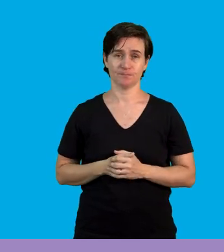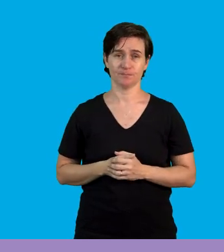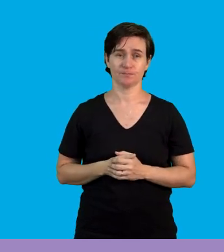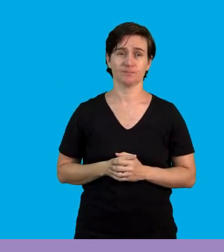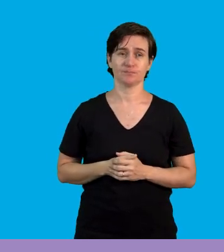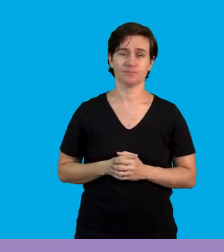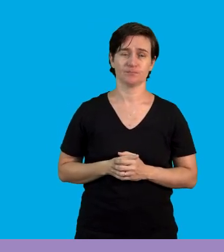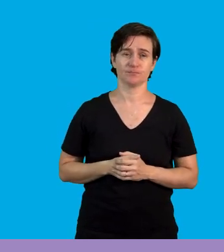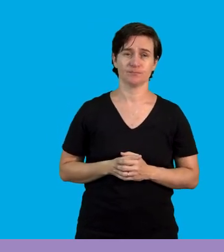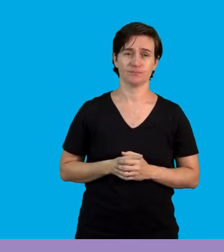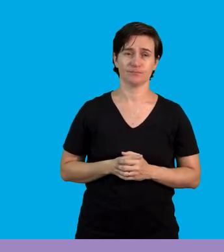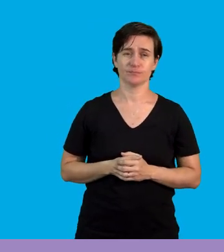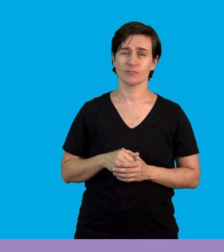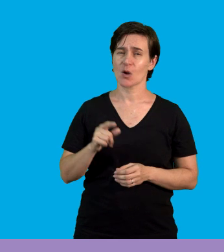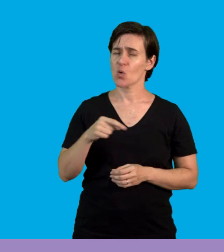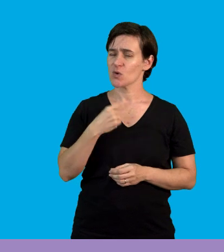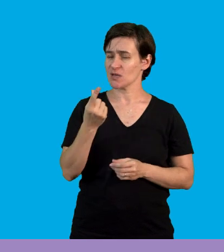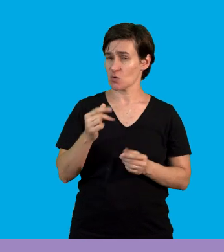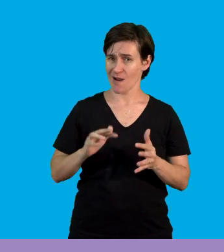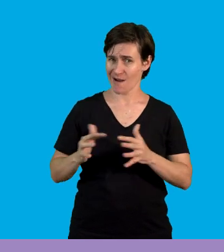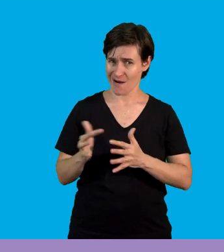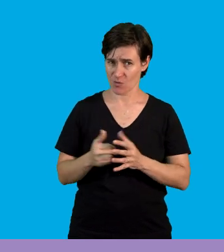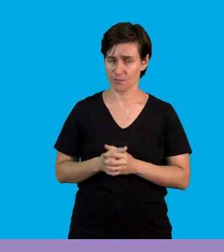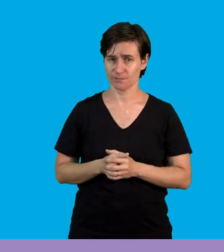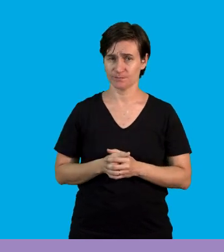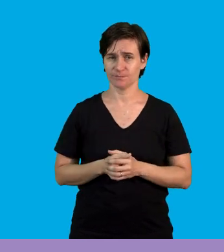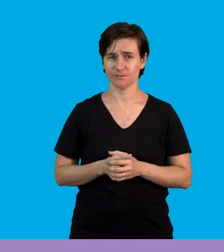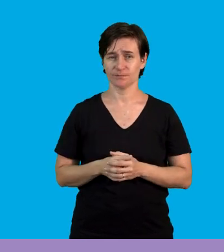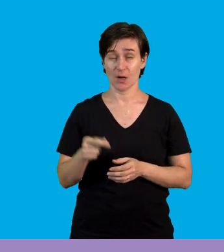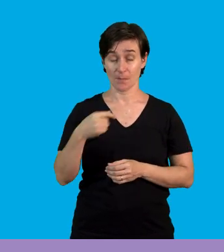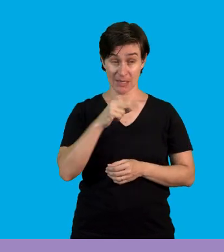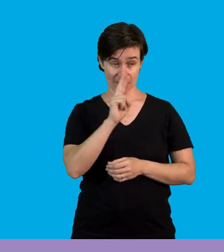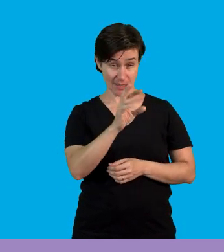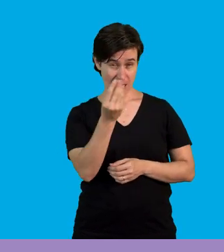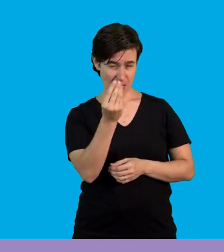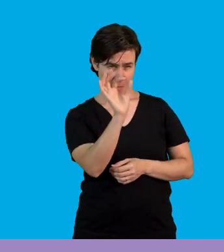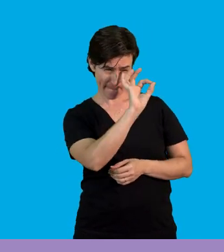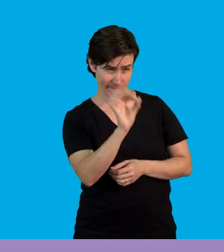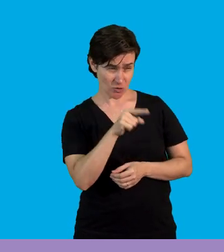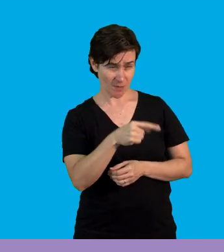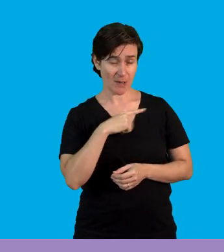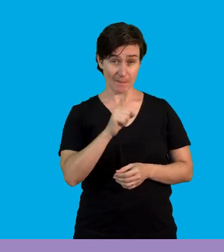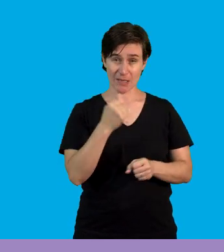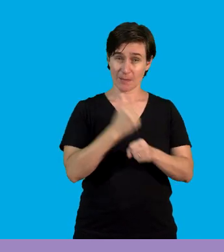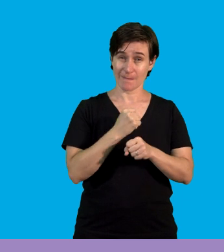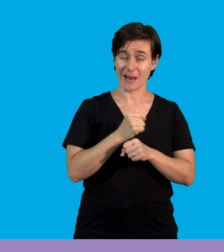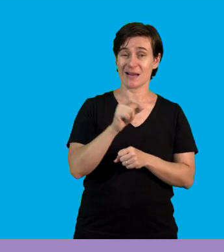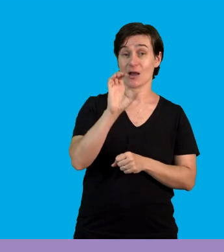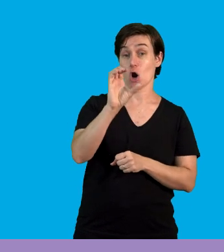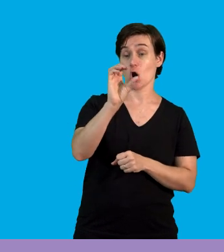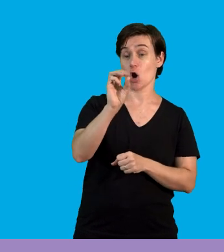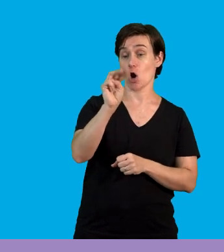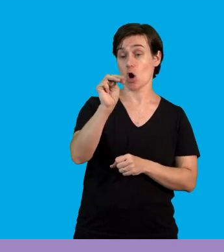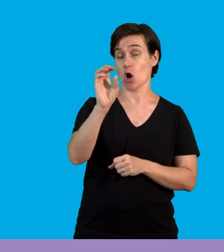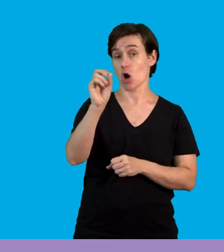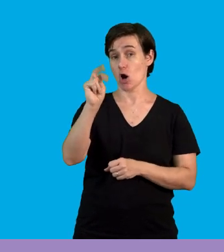And in this case, the method that we're going to refer to would be rewrite the percentage as a common fraction. Again, it's